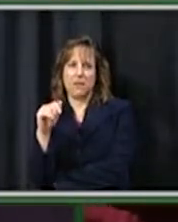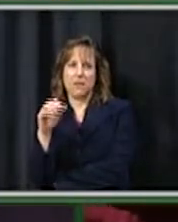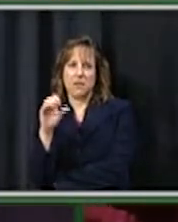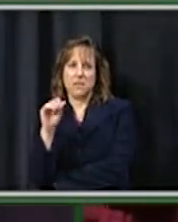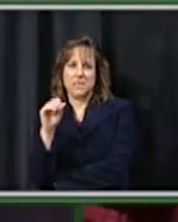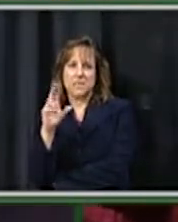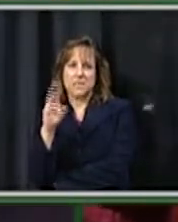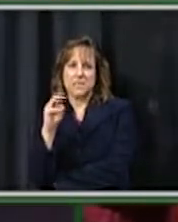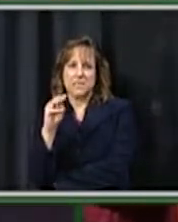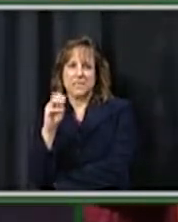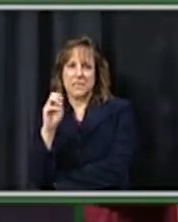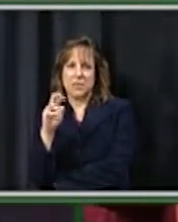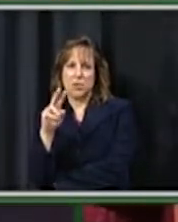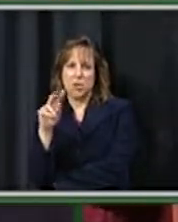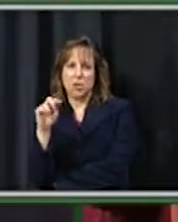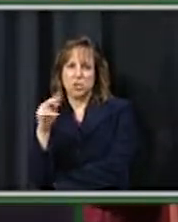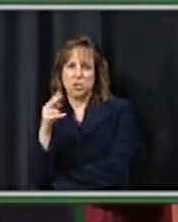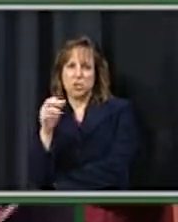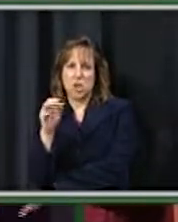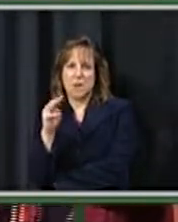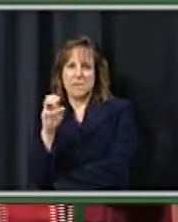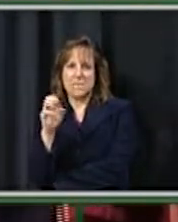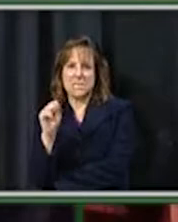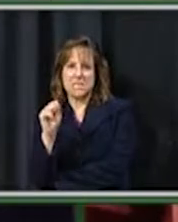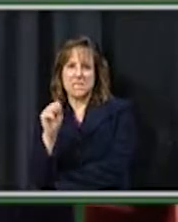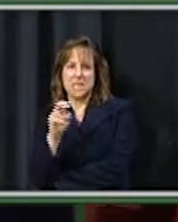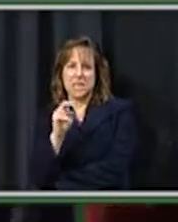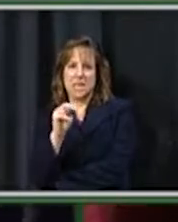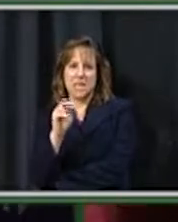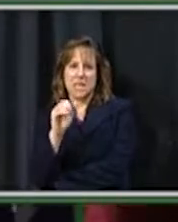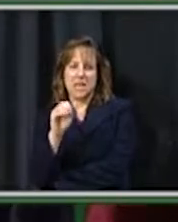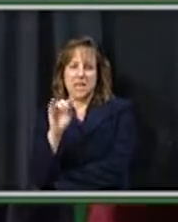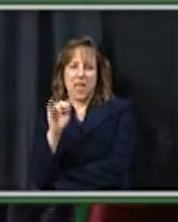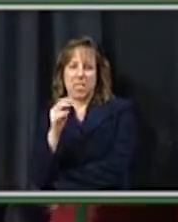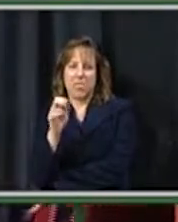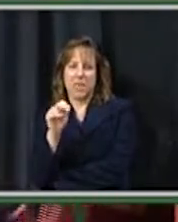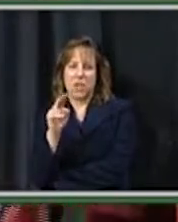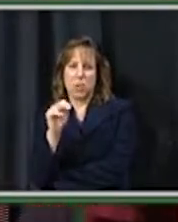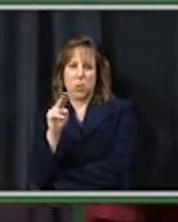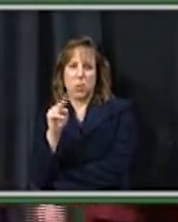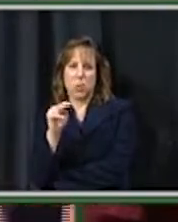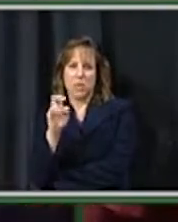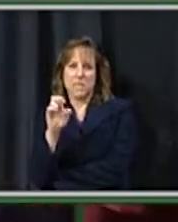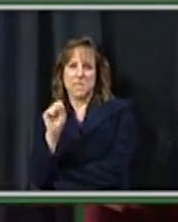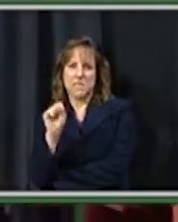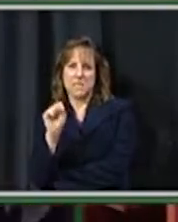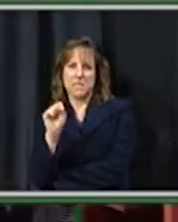Summer Thomas. Nathan Nunes.